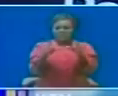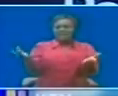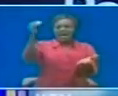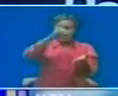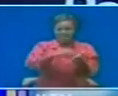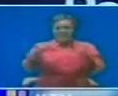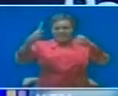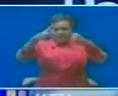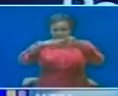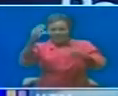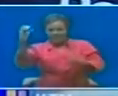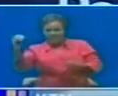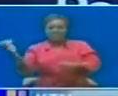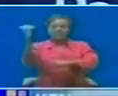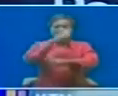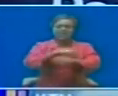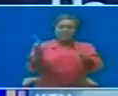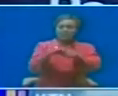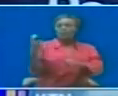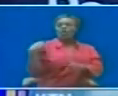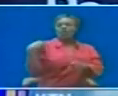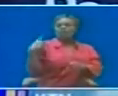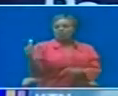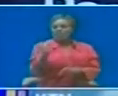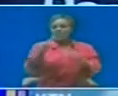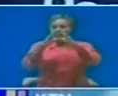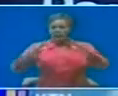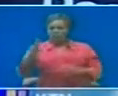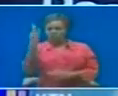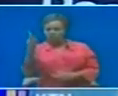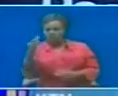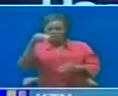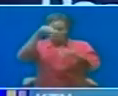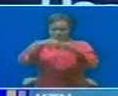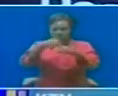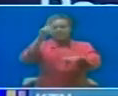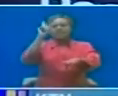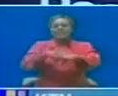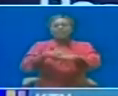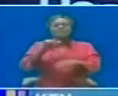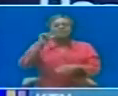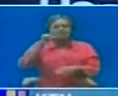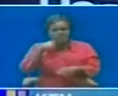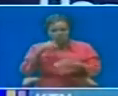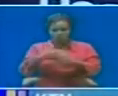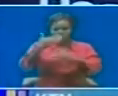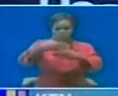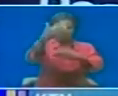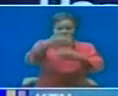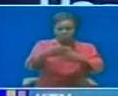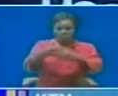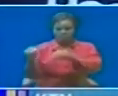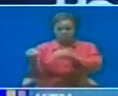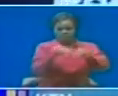for 90 days, as well as consult the three media houses in terms of timeline, a new timeline for the switch to digital TV